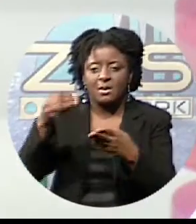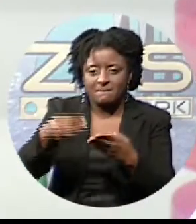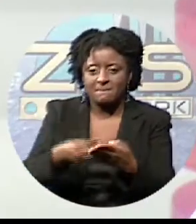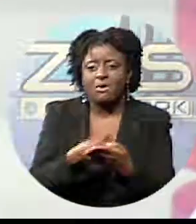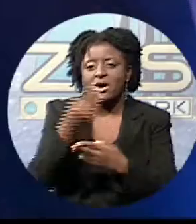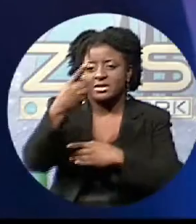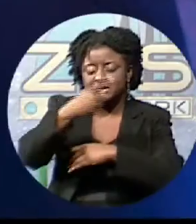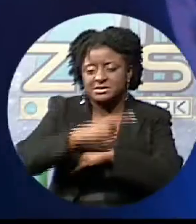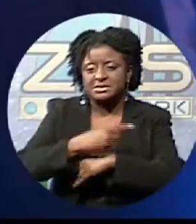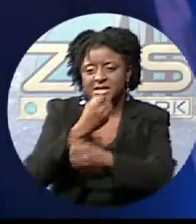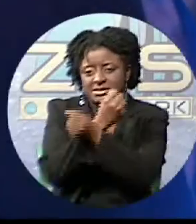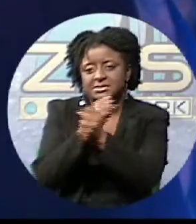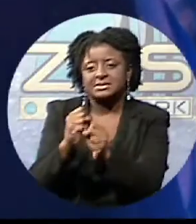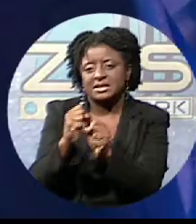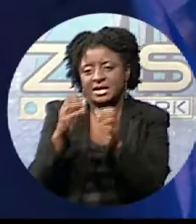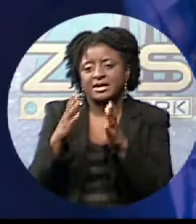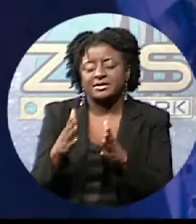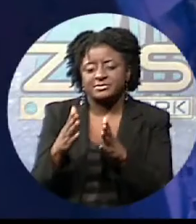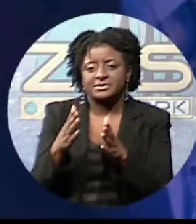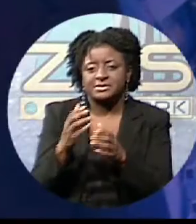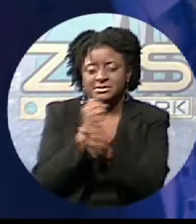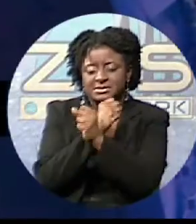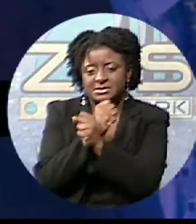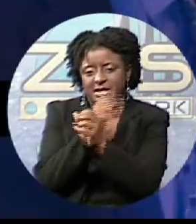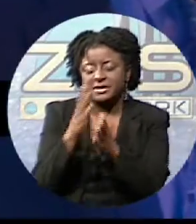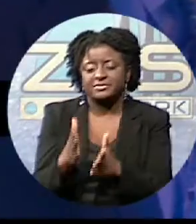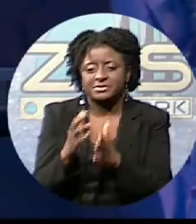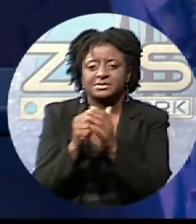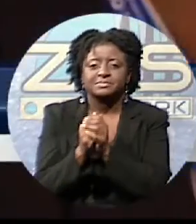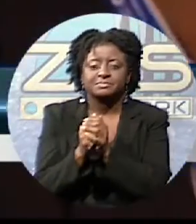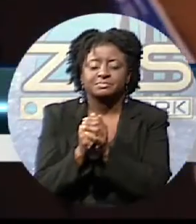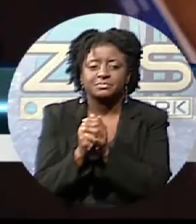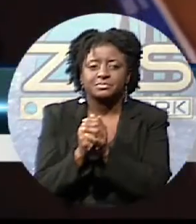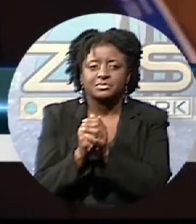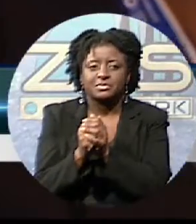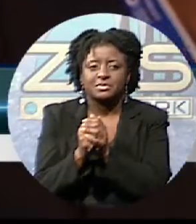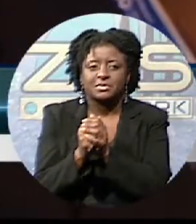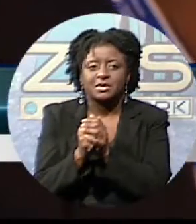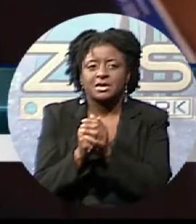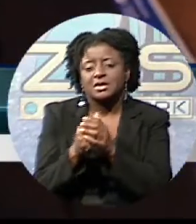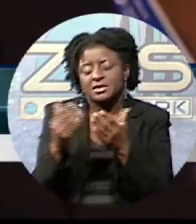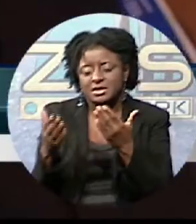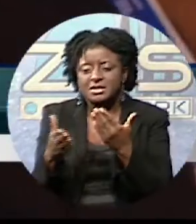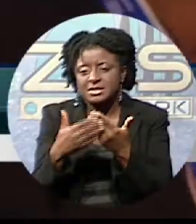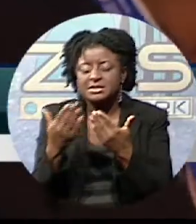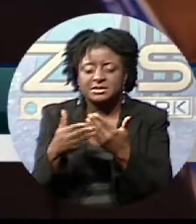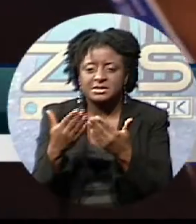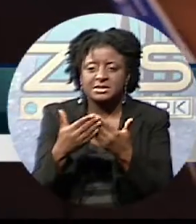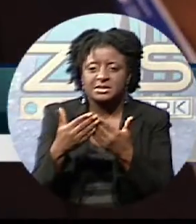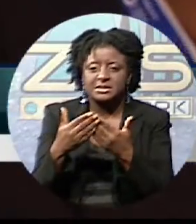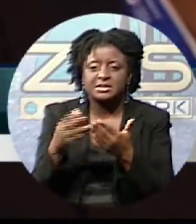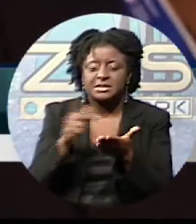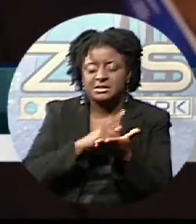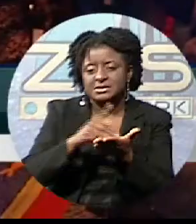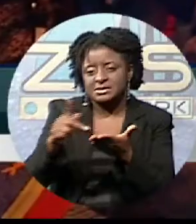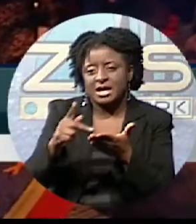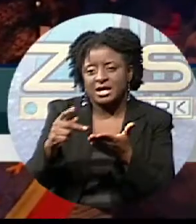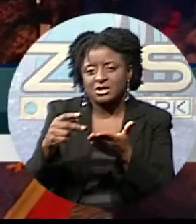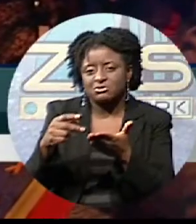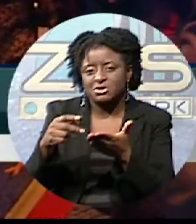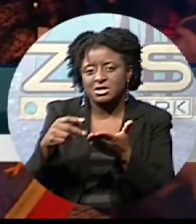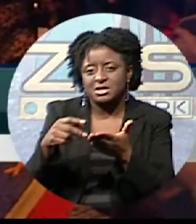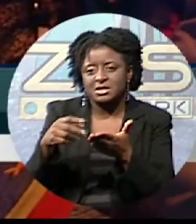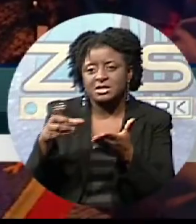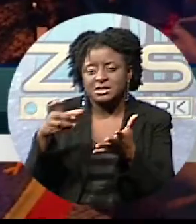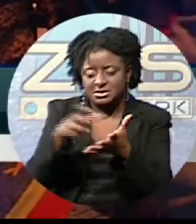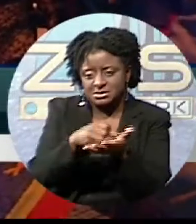slaves. Mr. Christie says the availability of salary deduction is causing too many people to take home too little in pay after they've satisfied